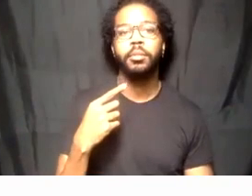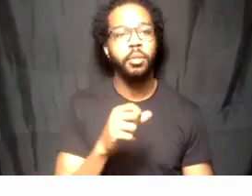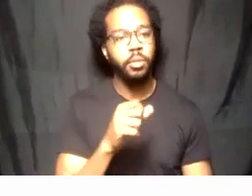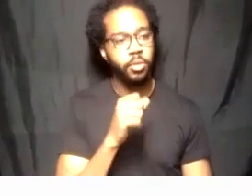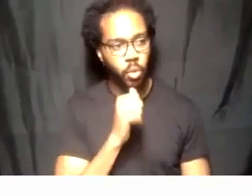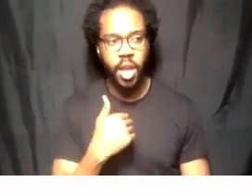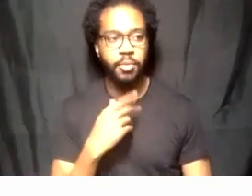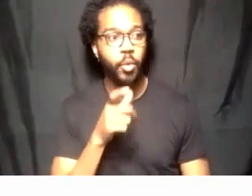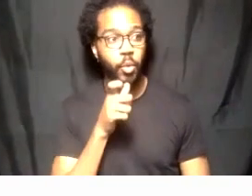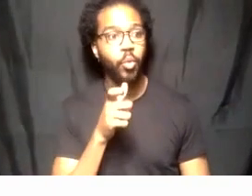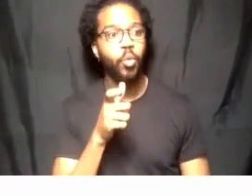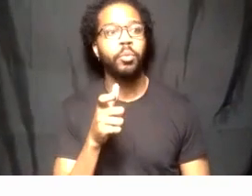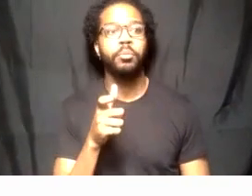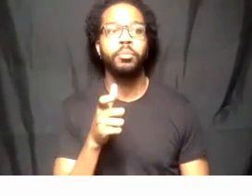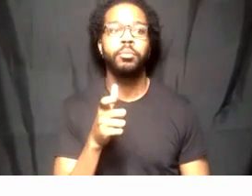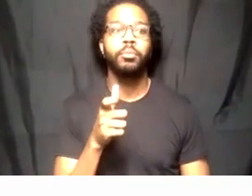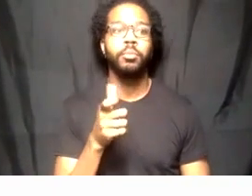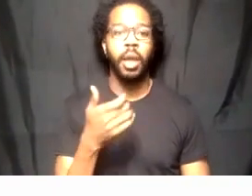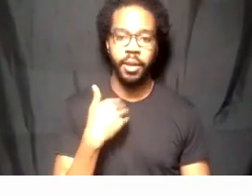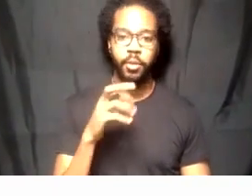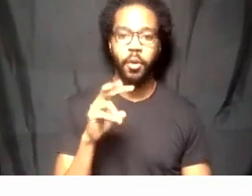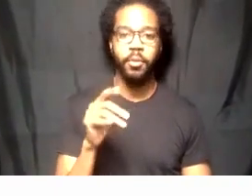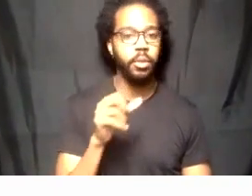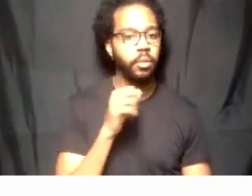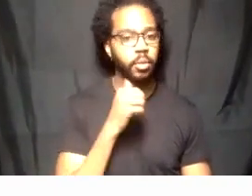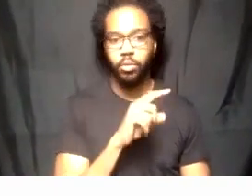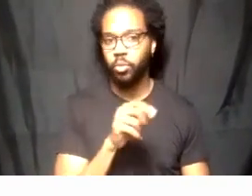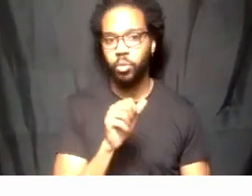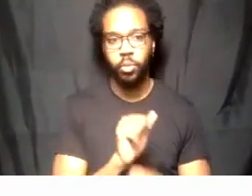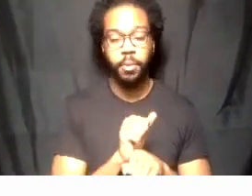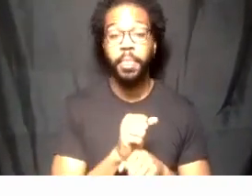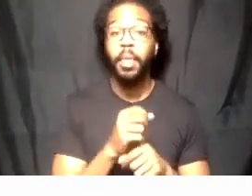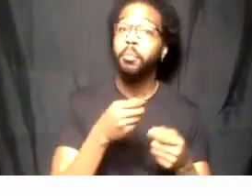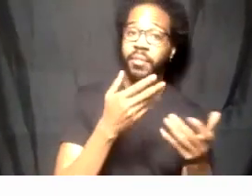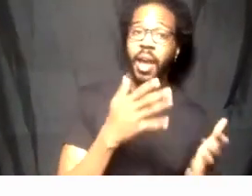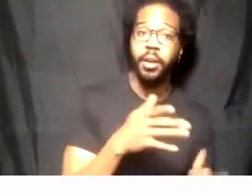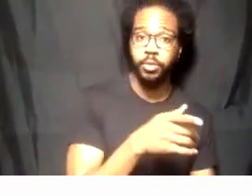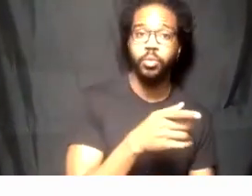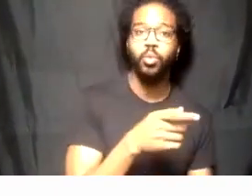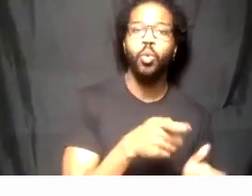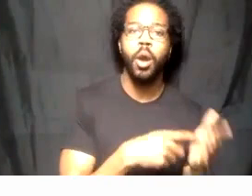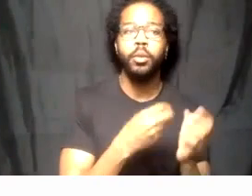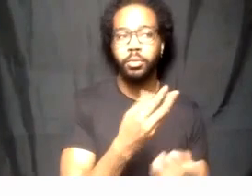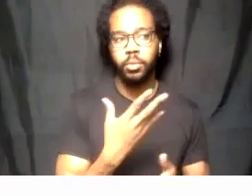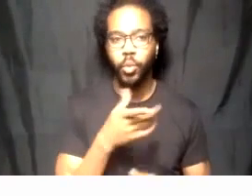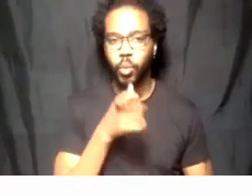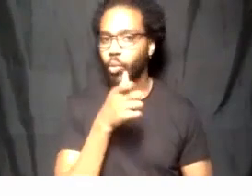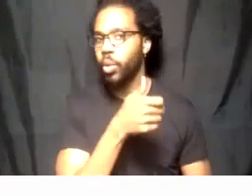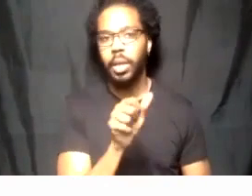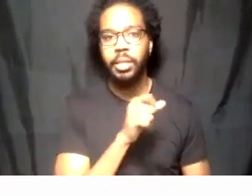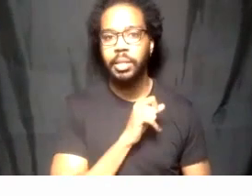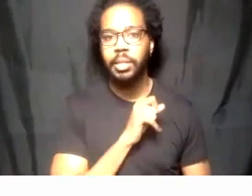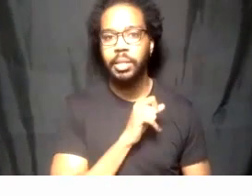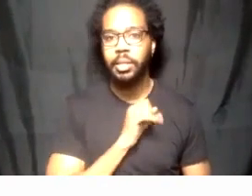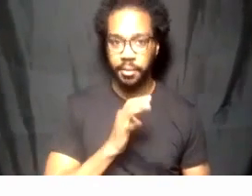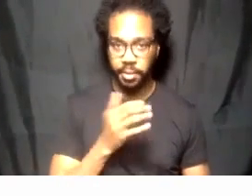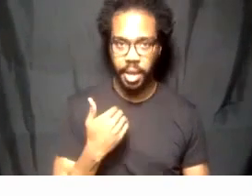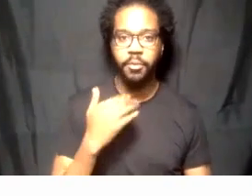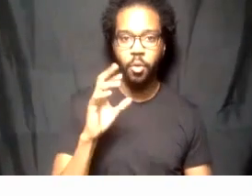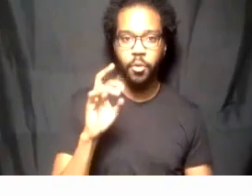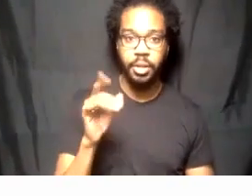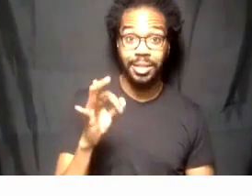who are positive not coming to work? So providers are required to give us information about anyone who tests positive.